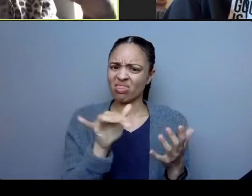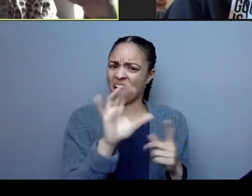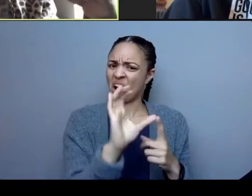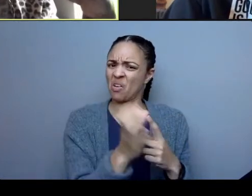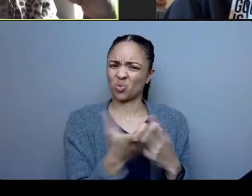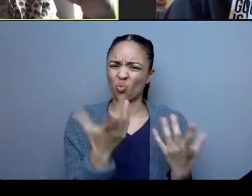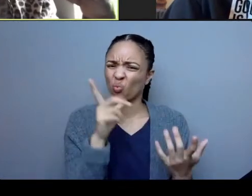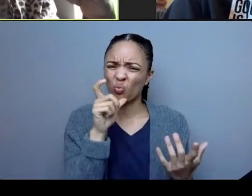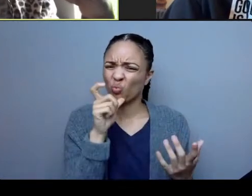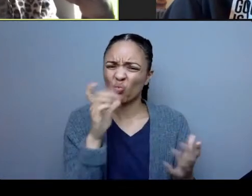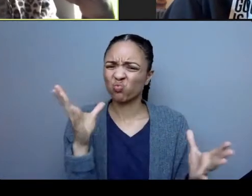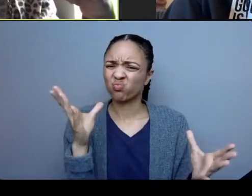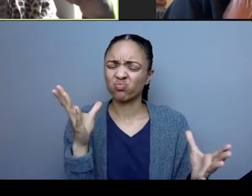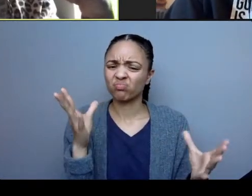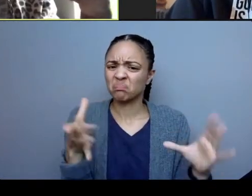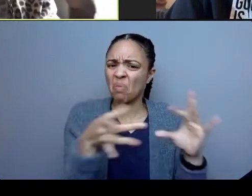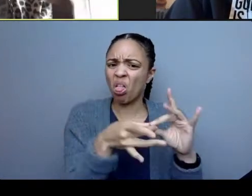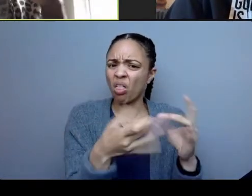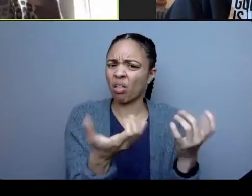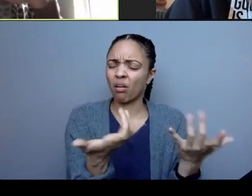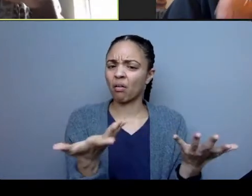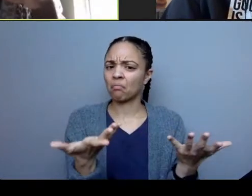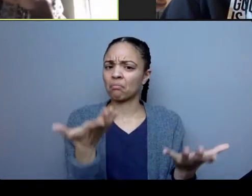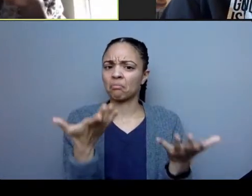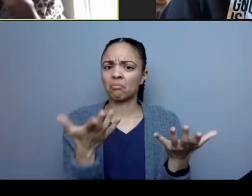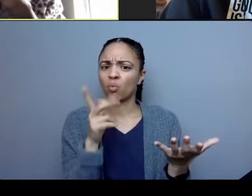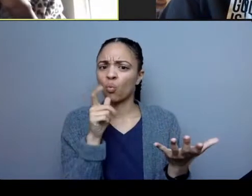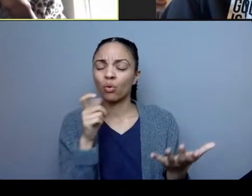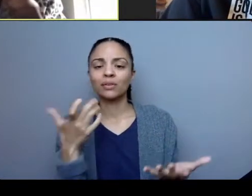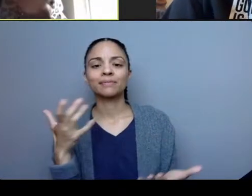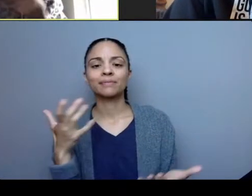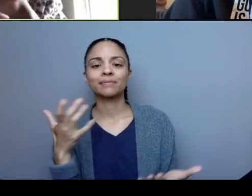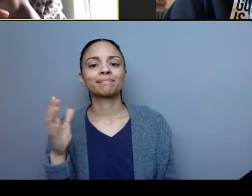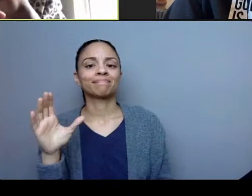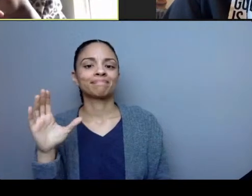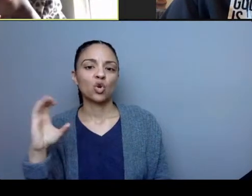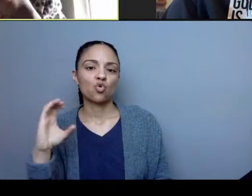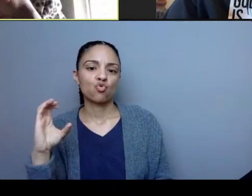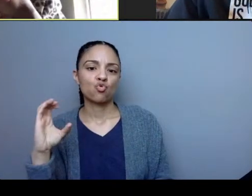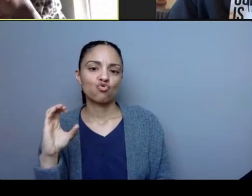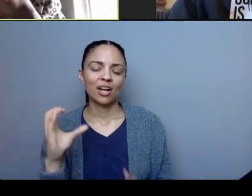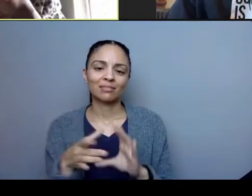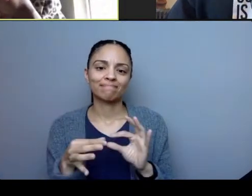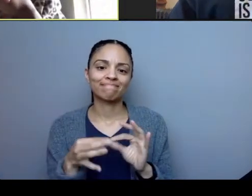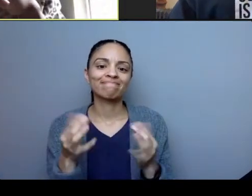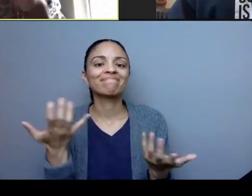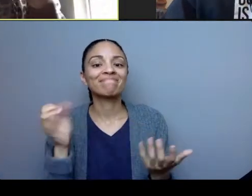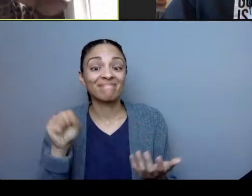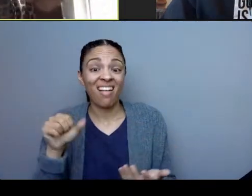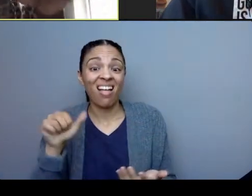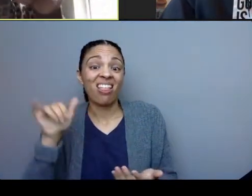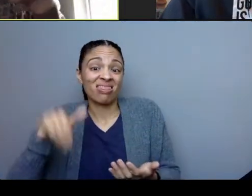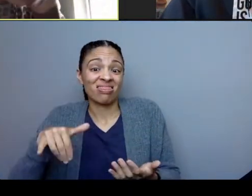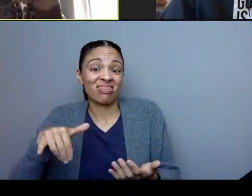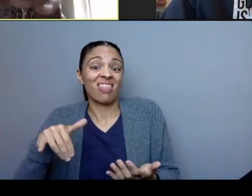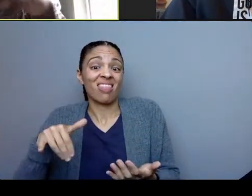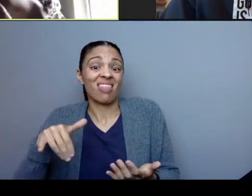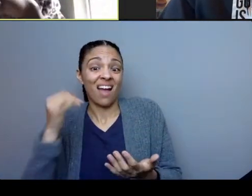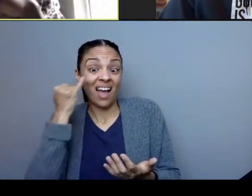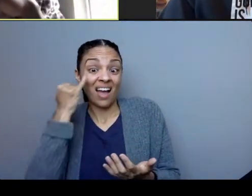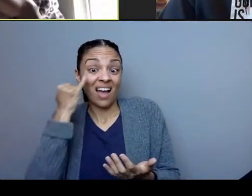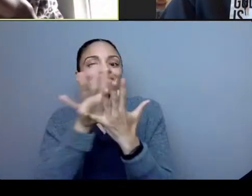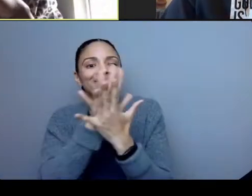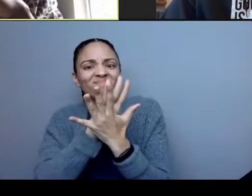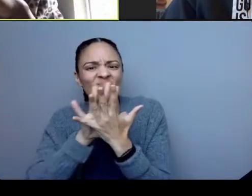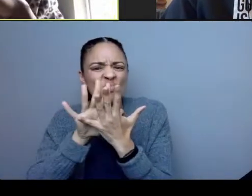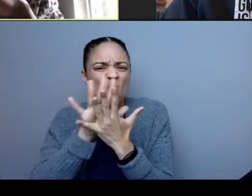blurry because it's like, and this is the hard part about the hard conversation that people don't want to